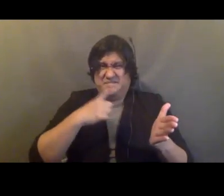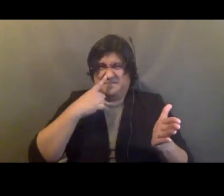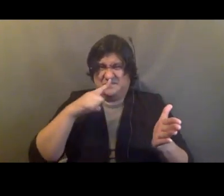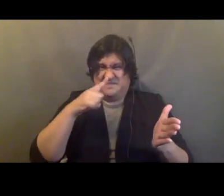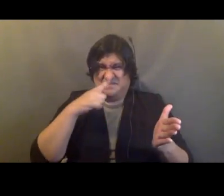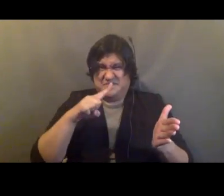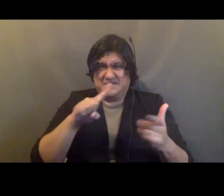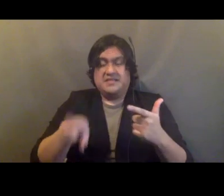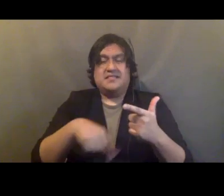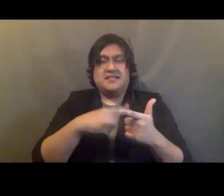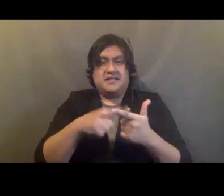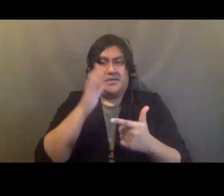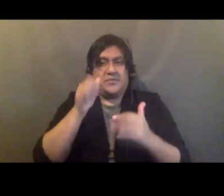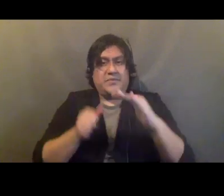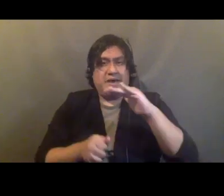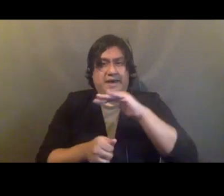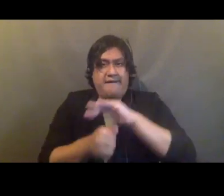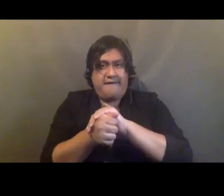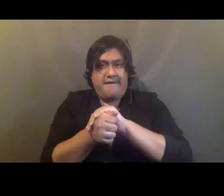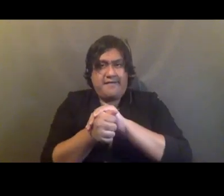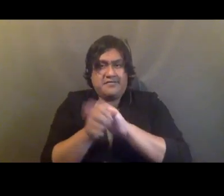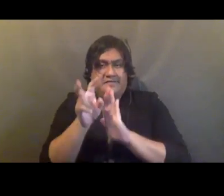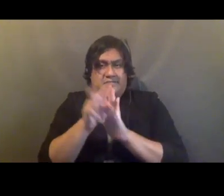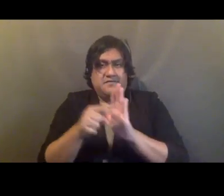videos for the recording purposes.